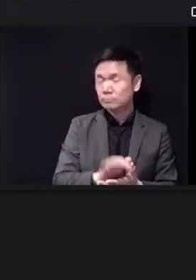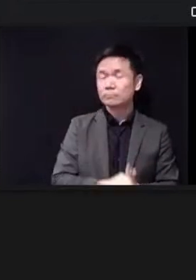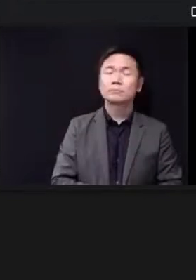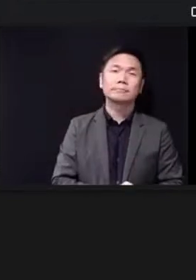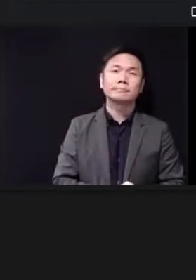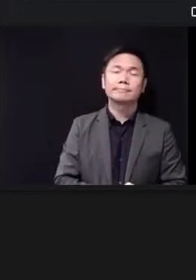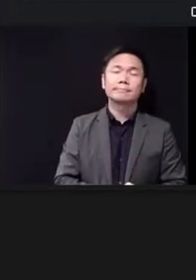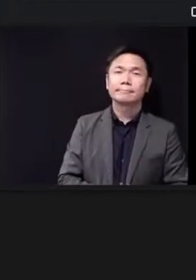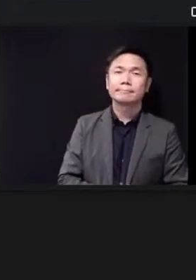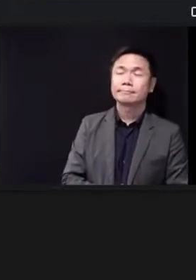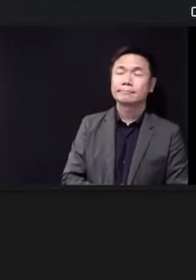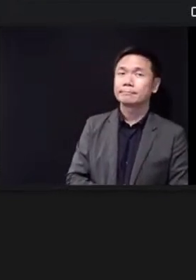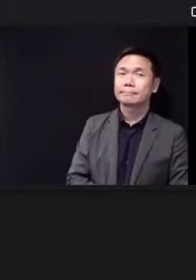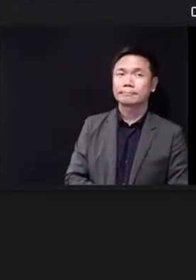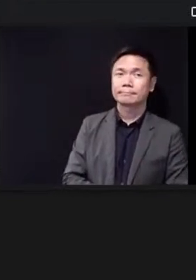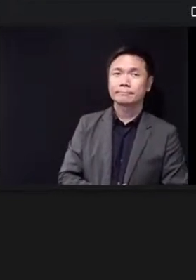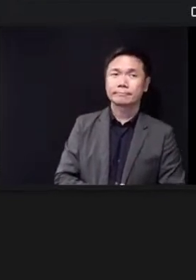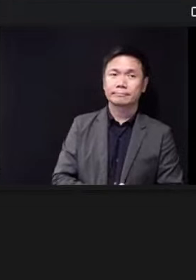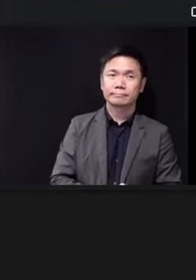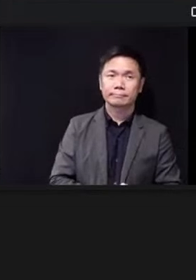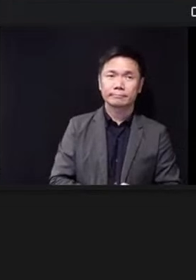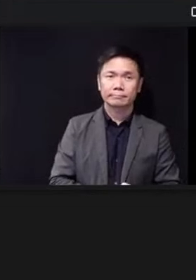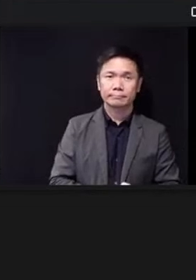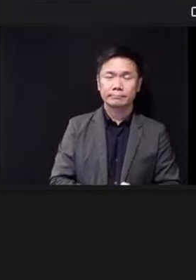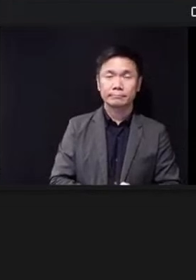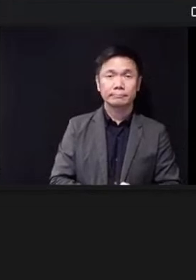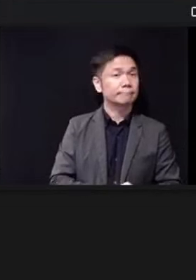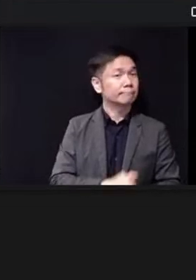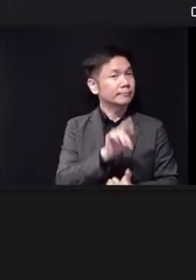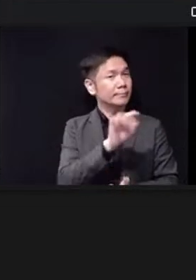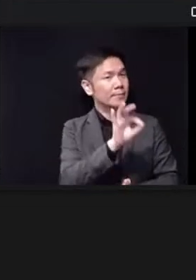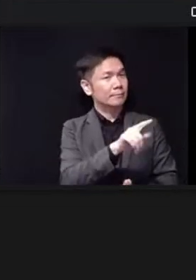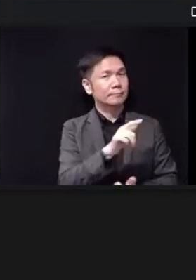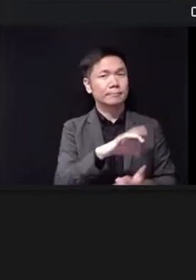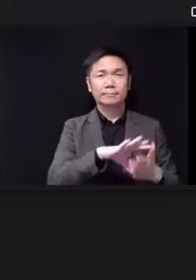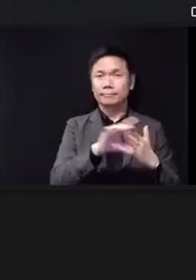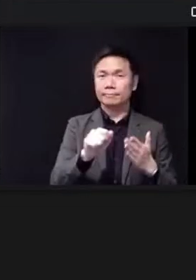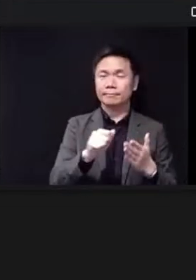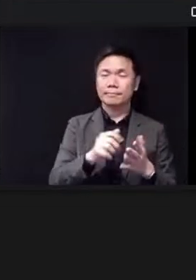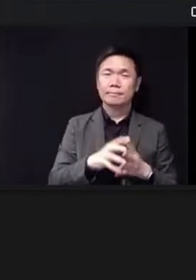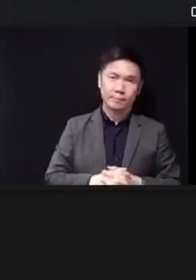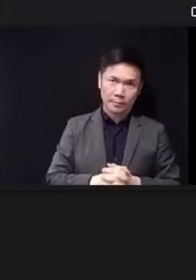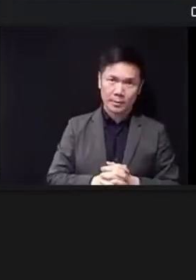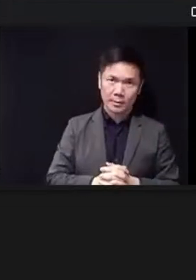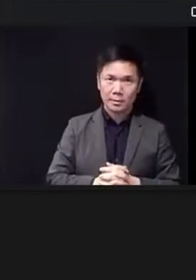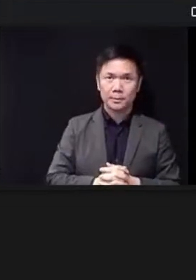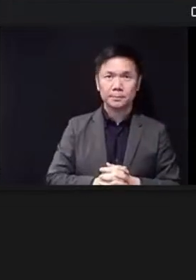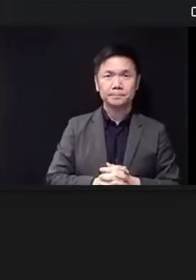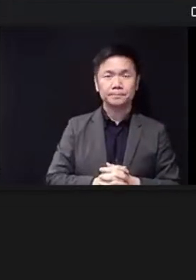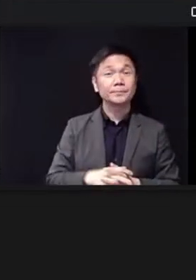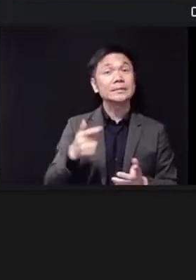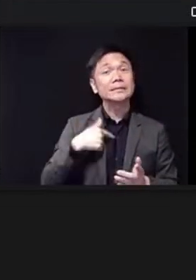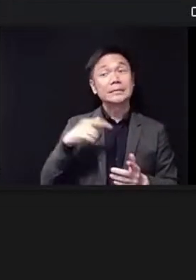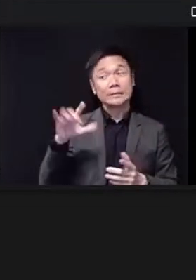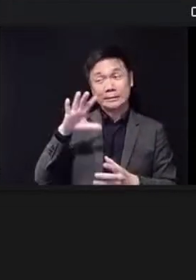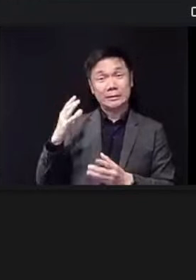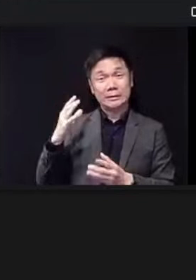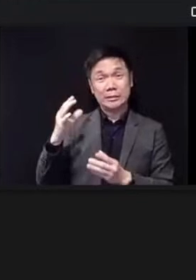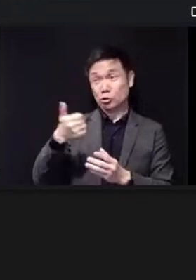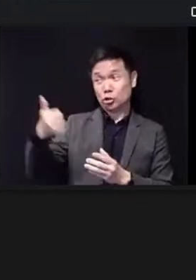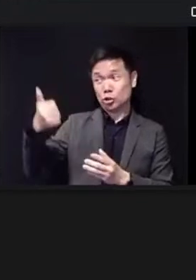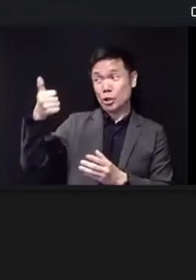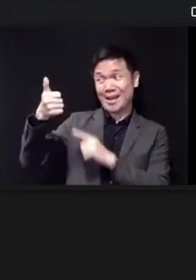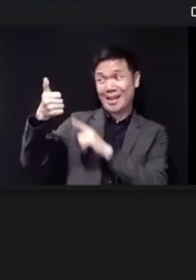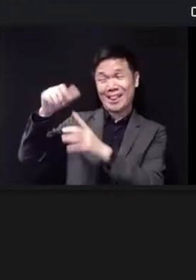I would like to ask the secretary to help me answer that question. Just to clarify, there is a chair summary that will be